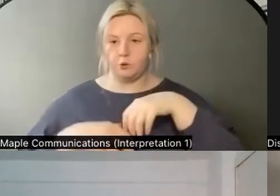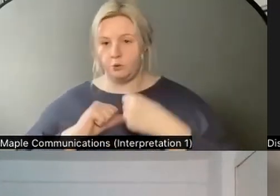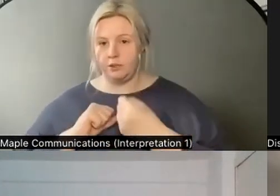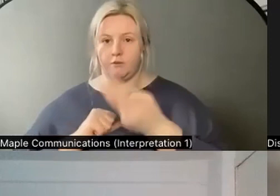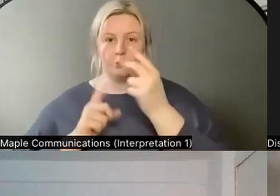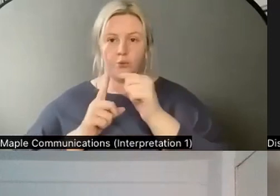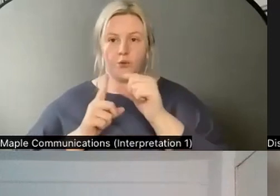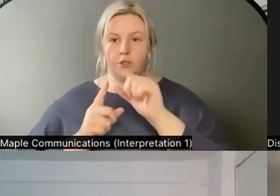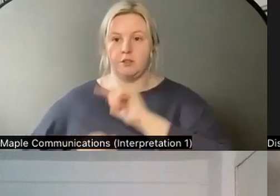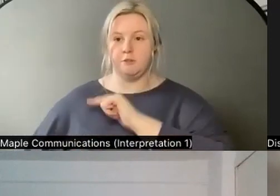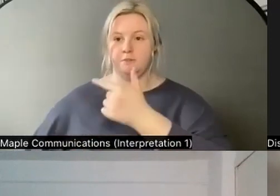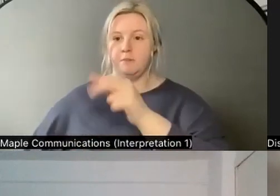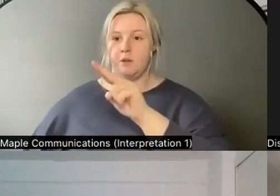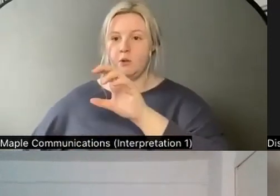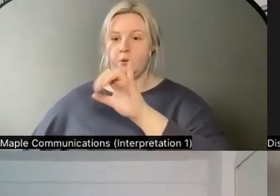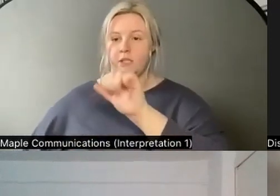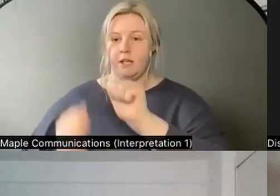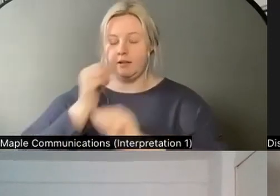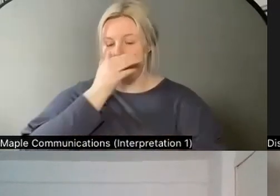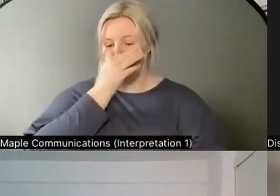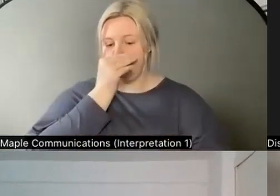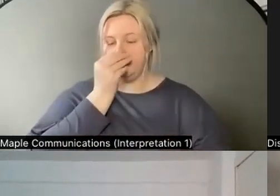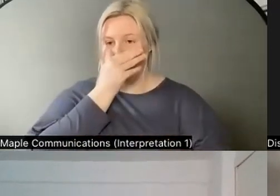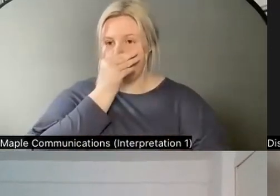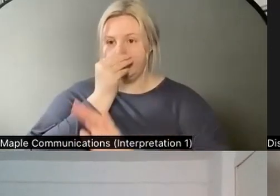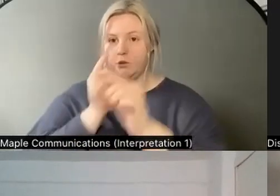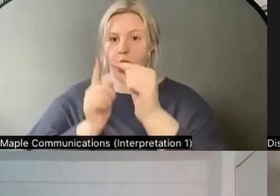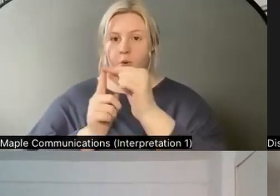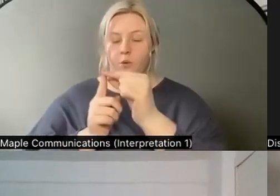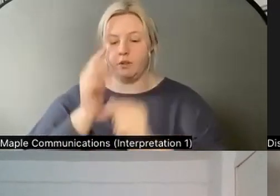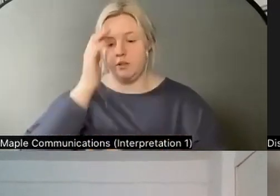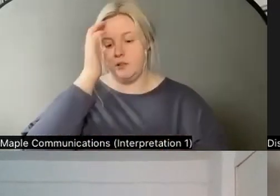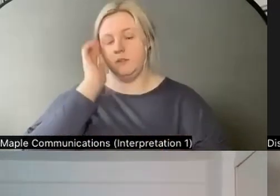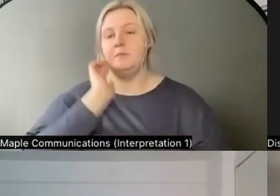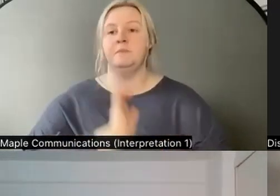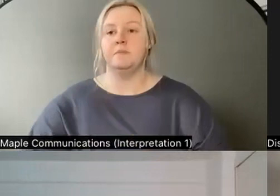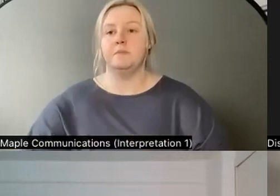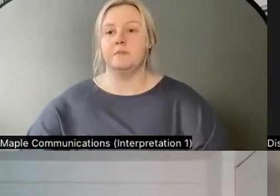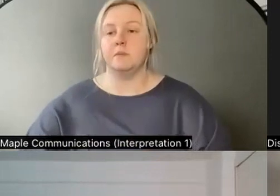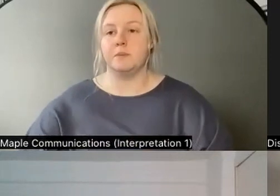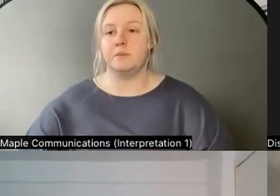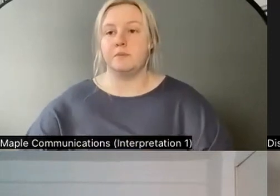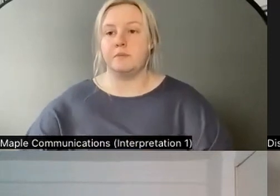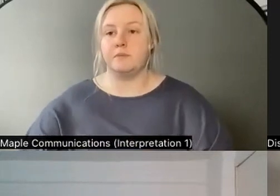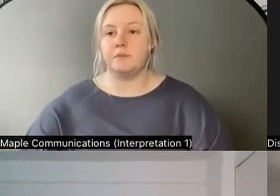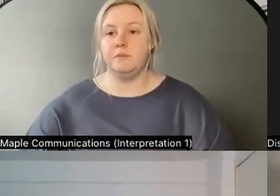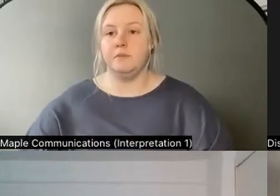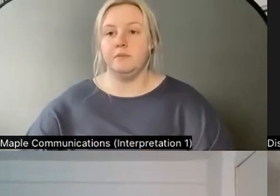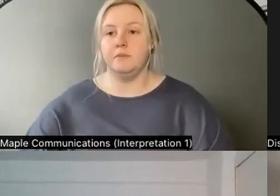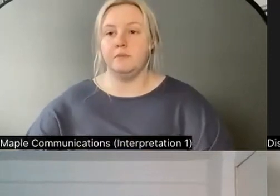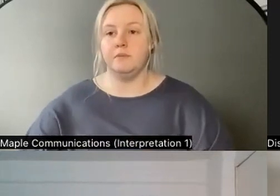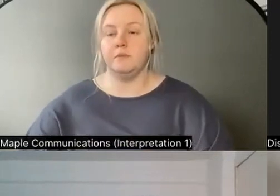Lucia, a word that you would like to share for the week for people to carry forward? My word is